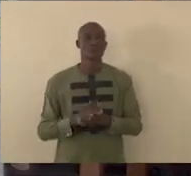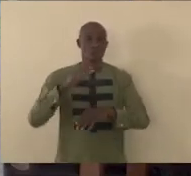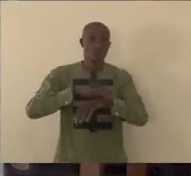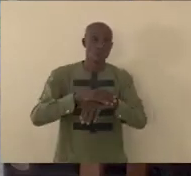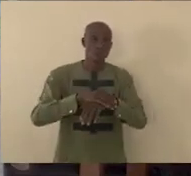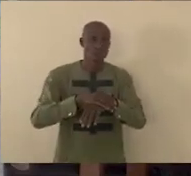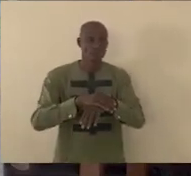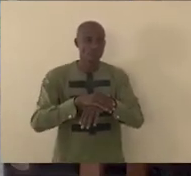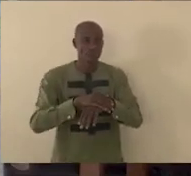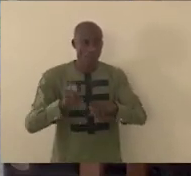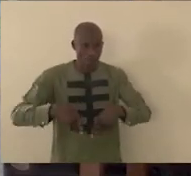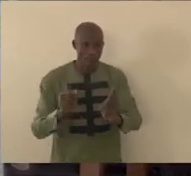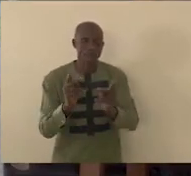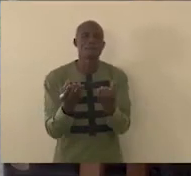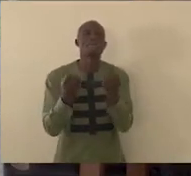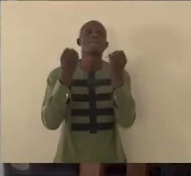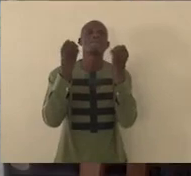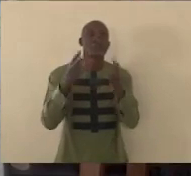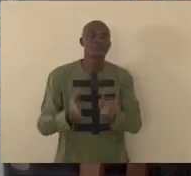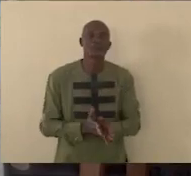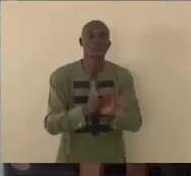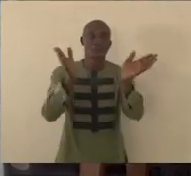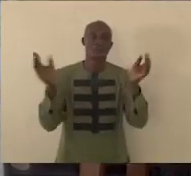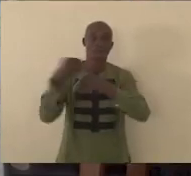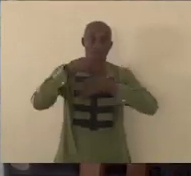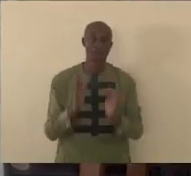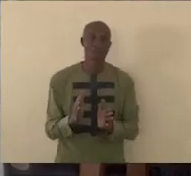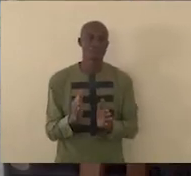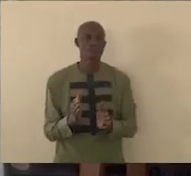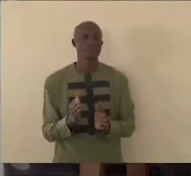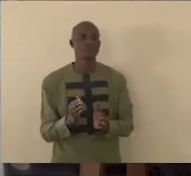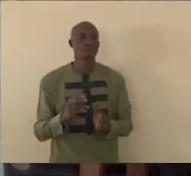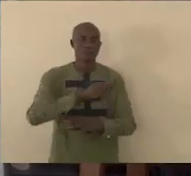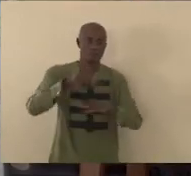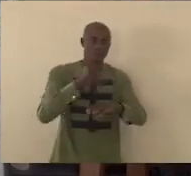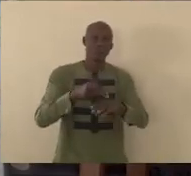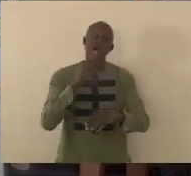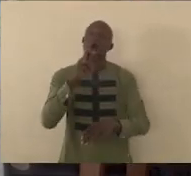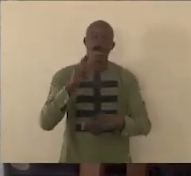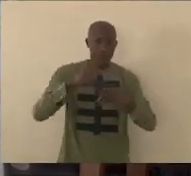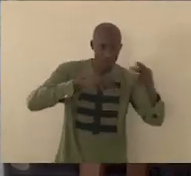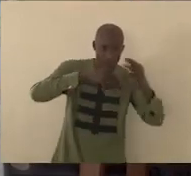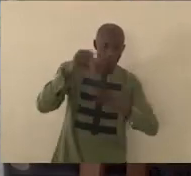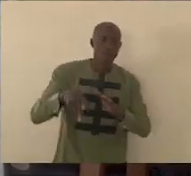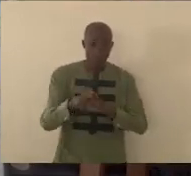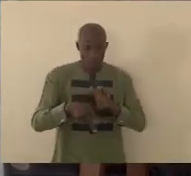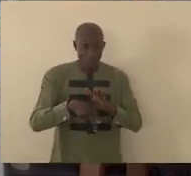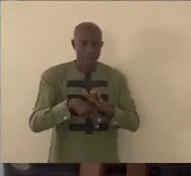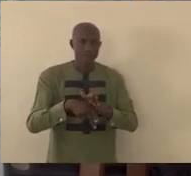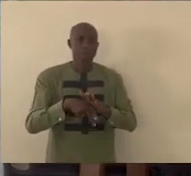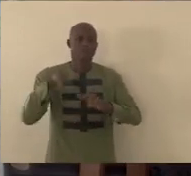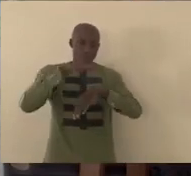on the part of many public officers, I wish to highlight the fact that nations are built primarily